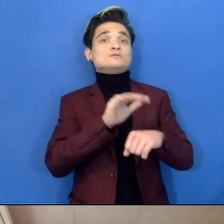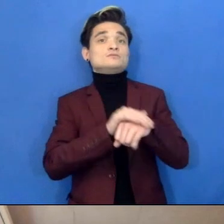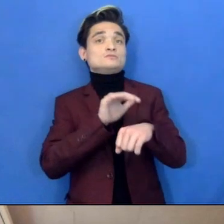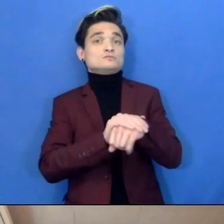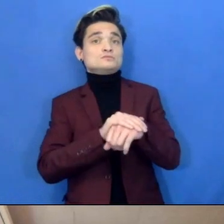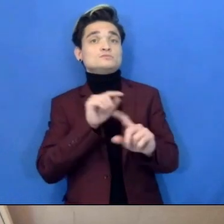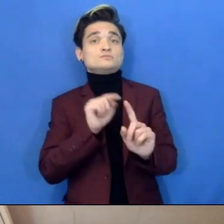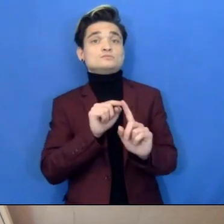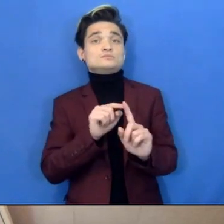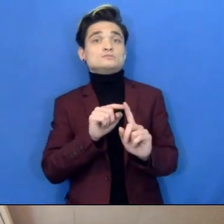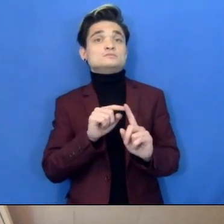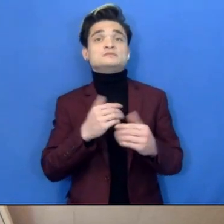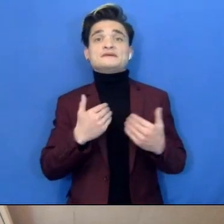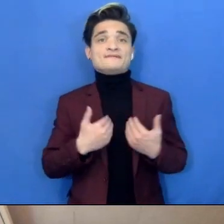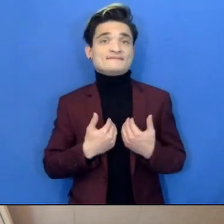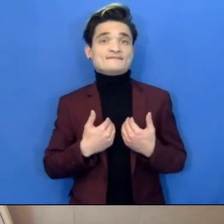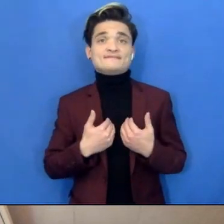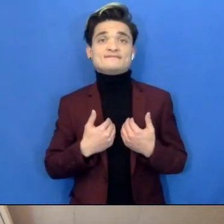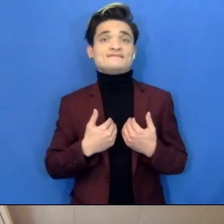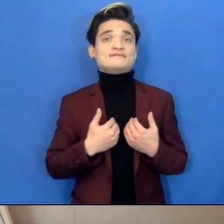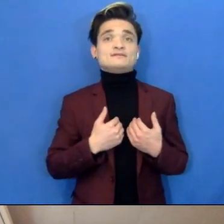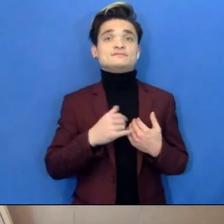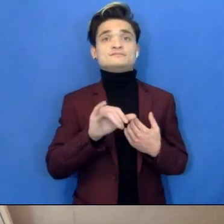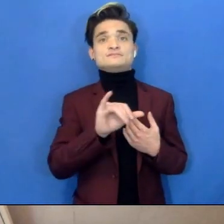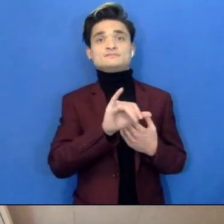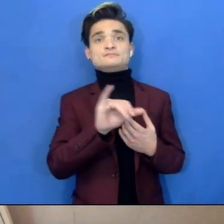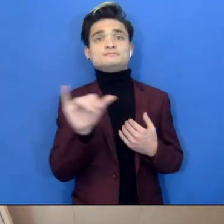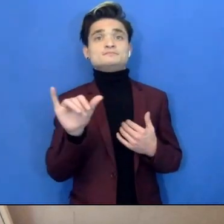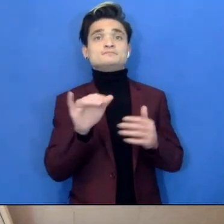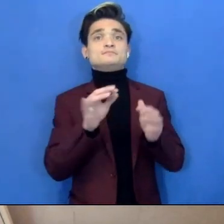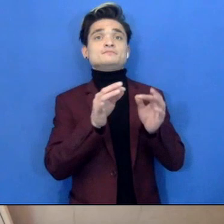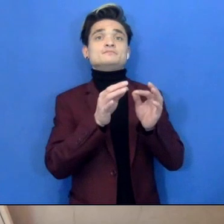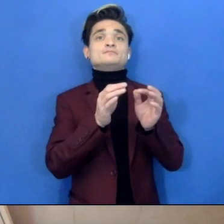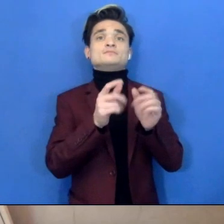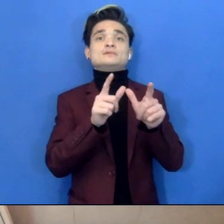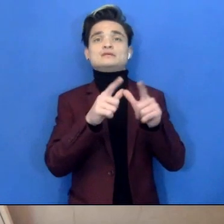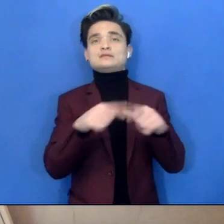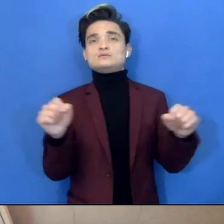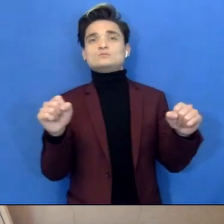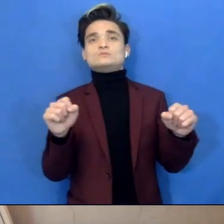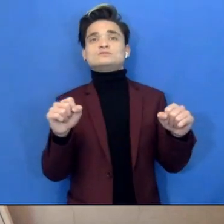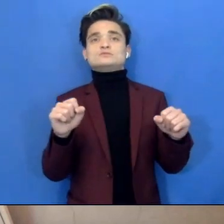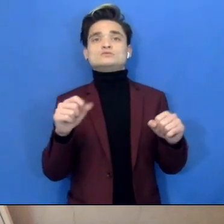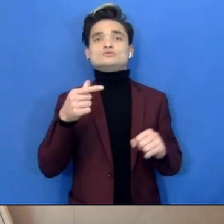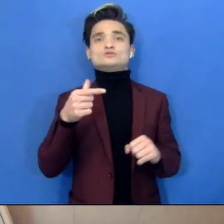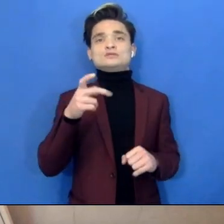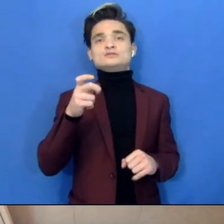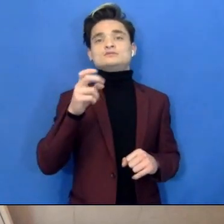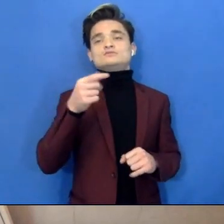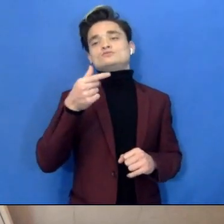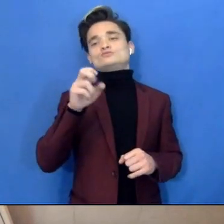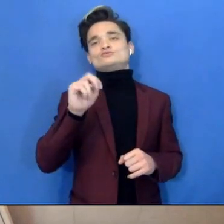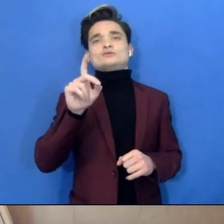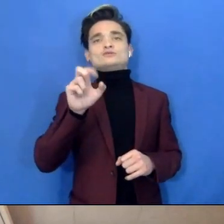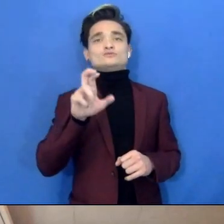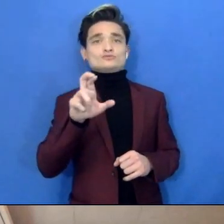gendering on the level of the linguistic term, we still have the same stereotypical associations with the words. And very often there are linguistic studies